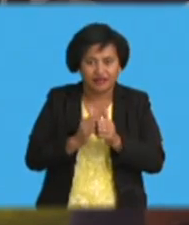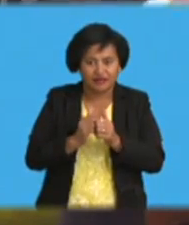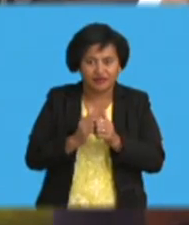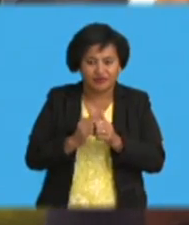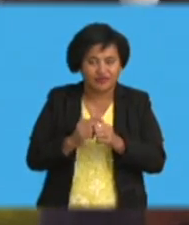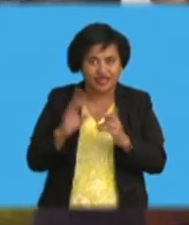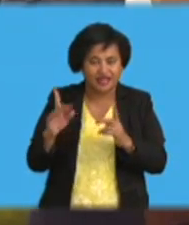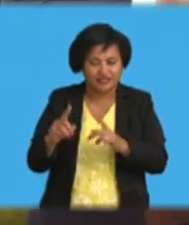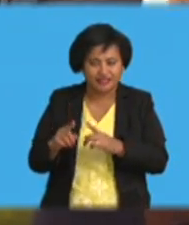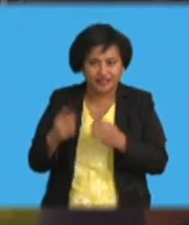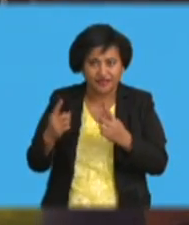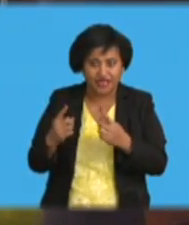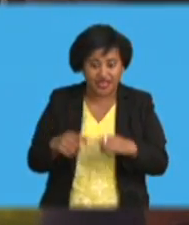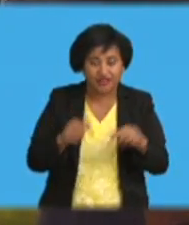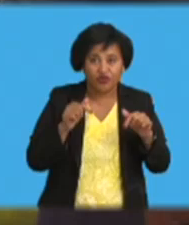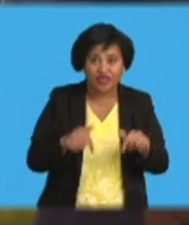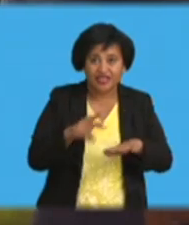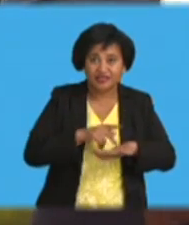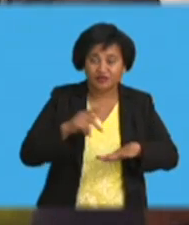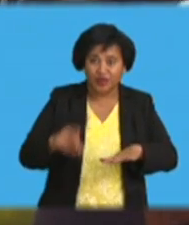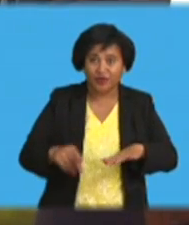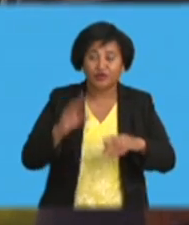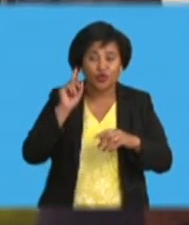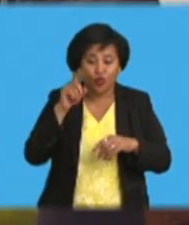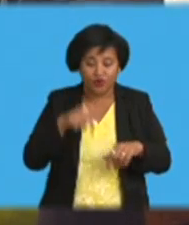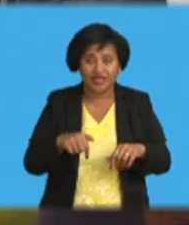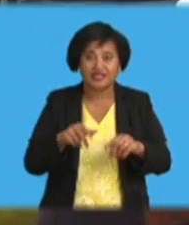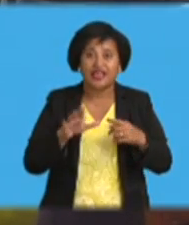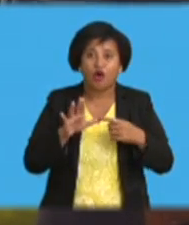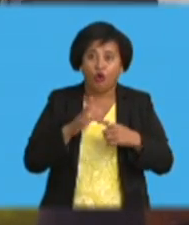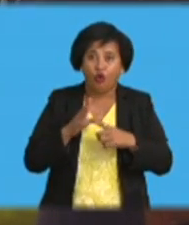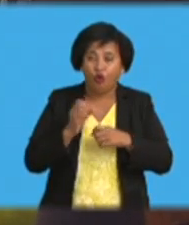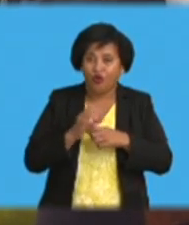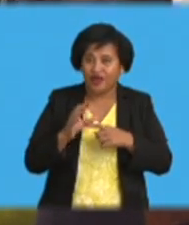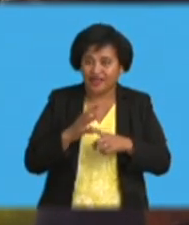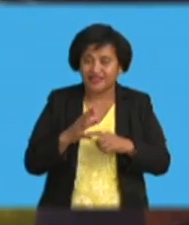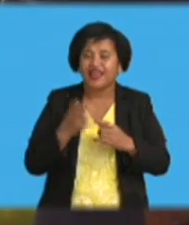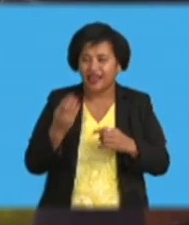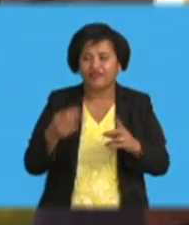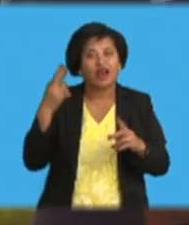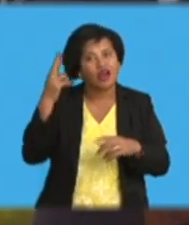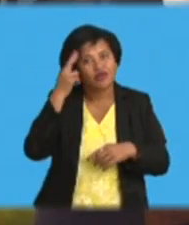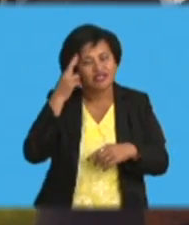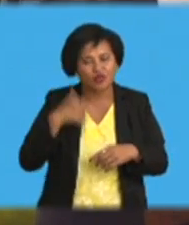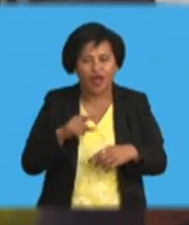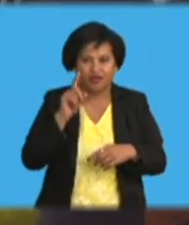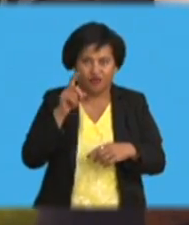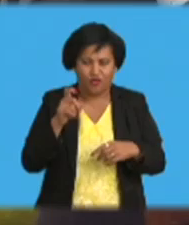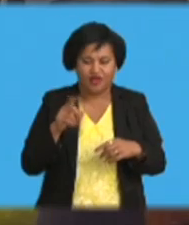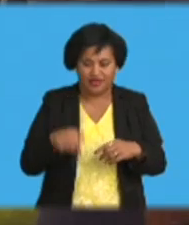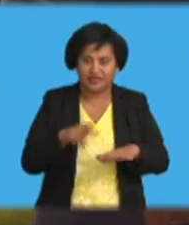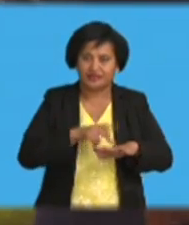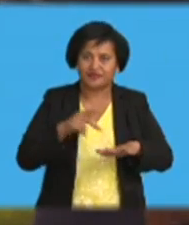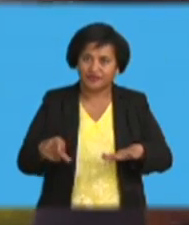This House called an August House for a reason. And that reason is that all of us, as elected representatives, must be held to a